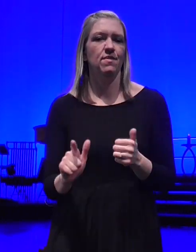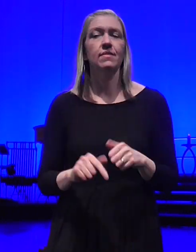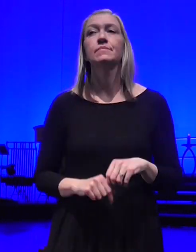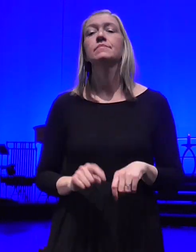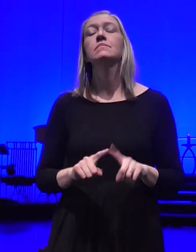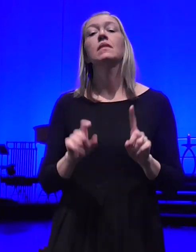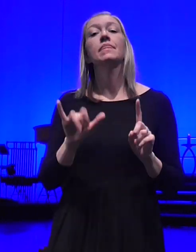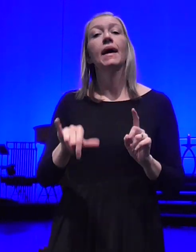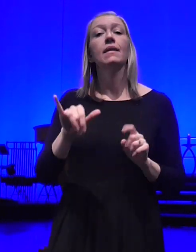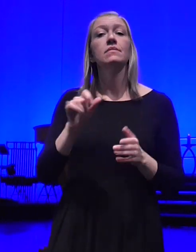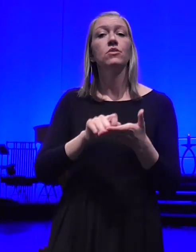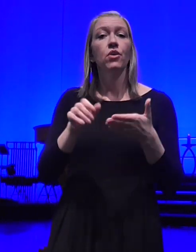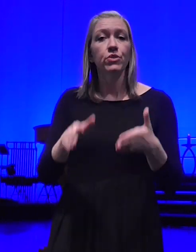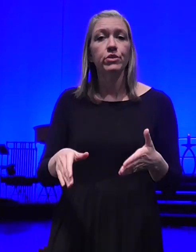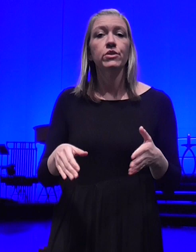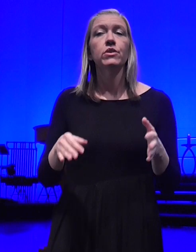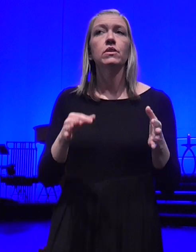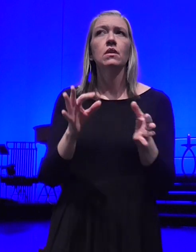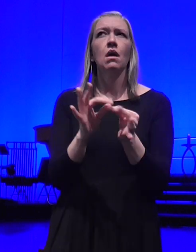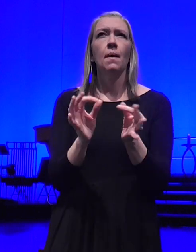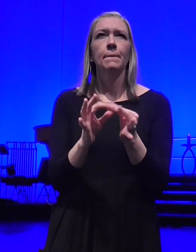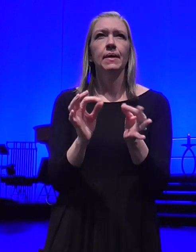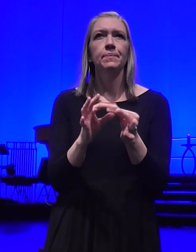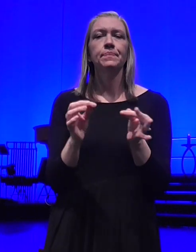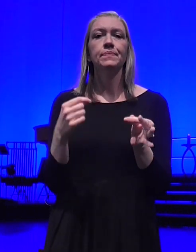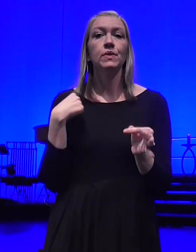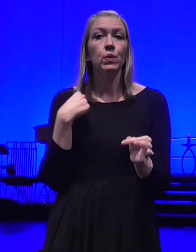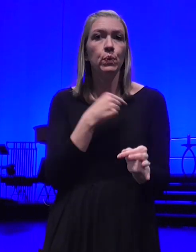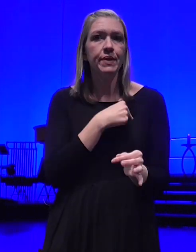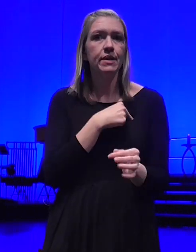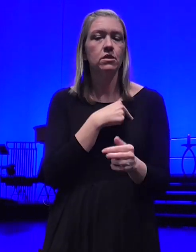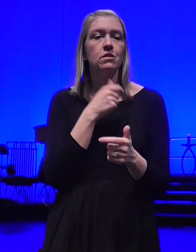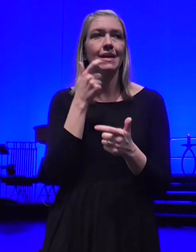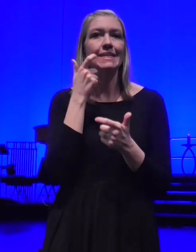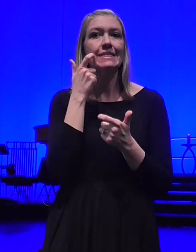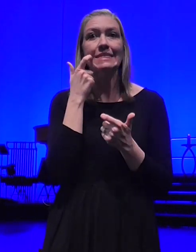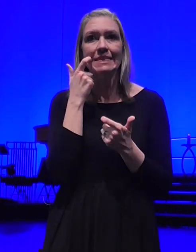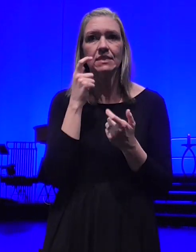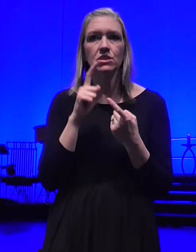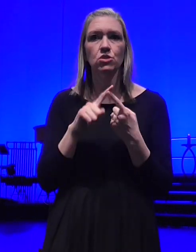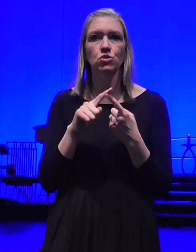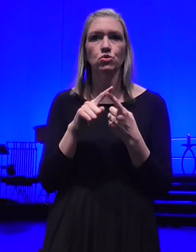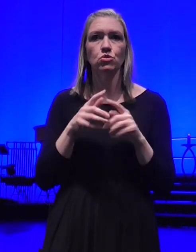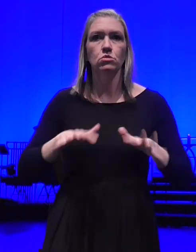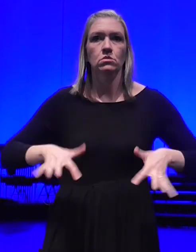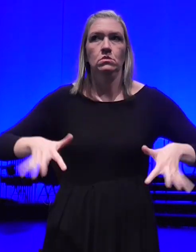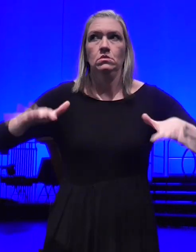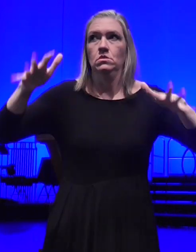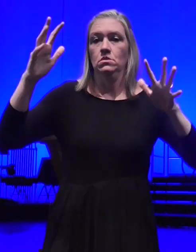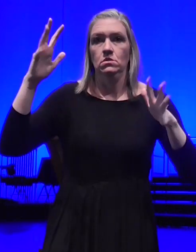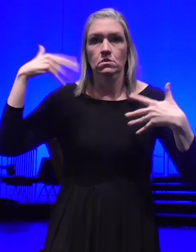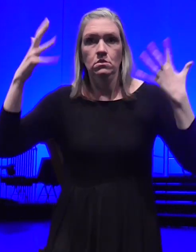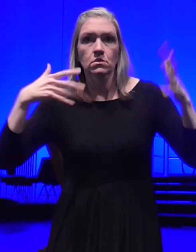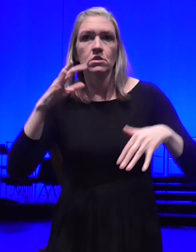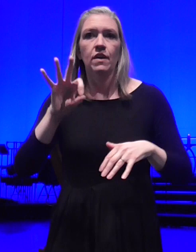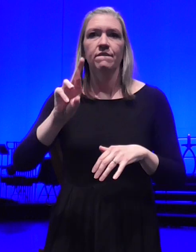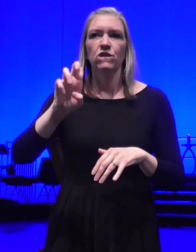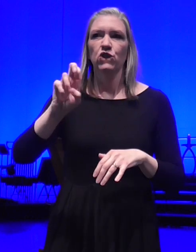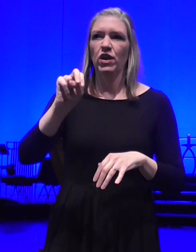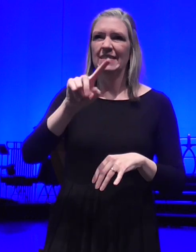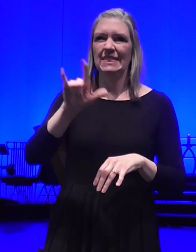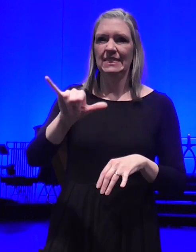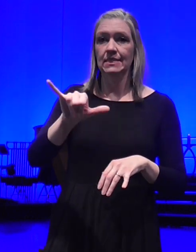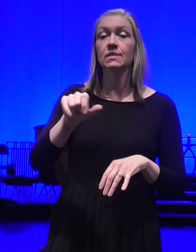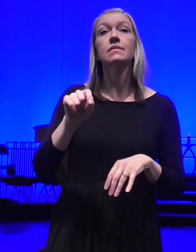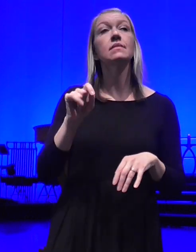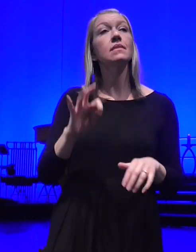Ginwright makes the comment that we're addicted to frenzy. If we were living in the present moment,